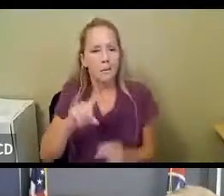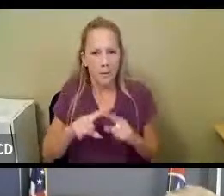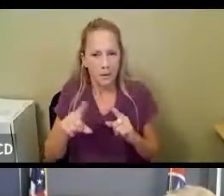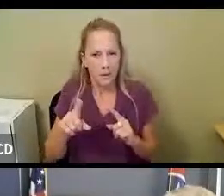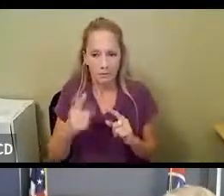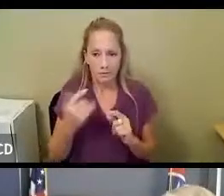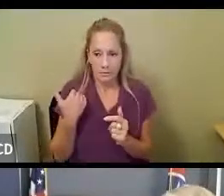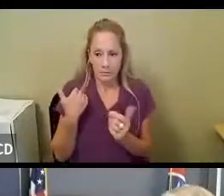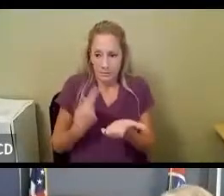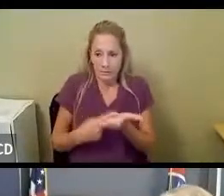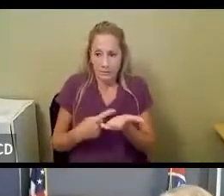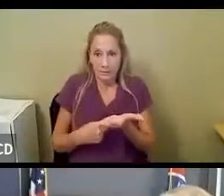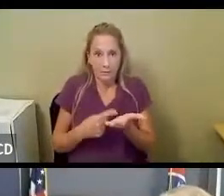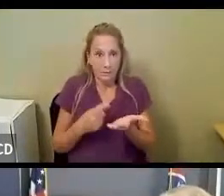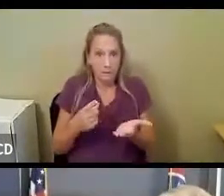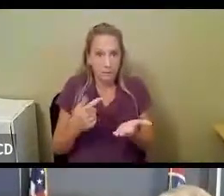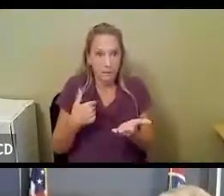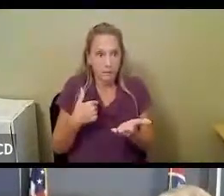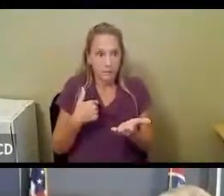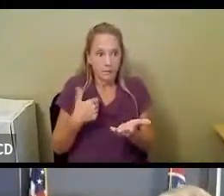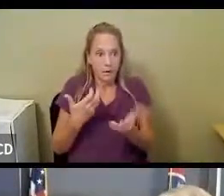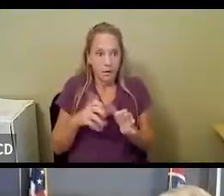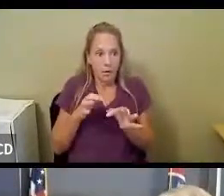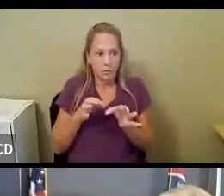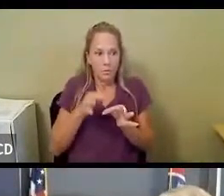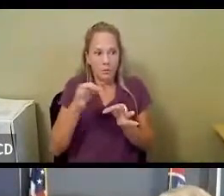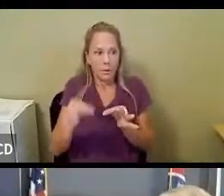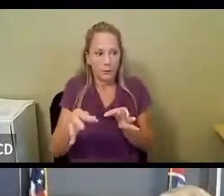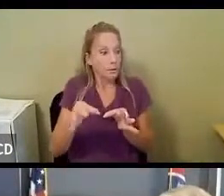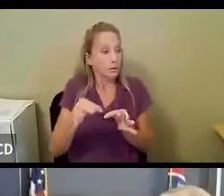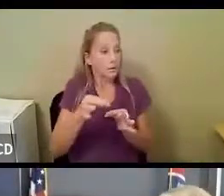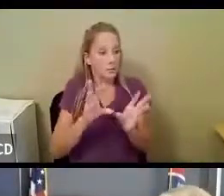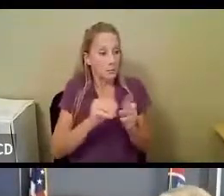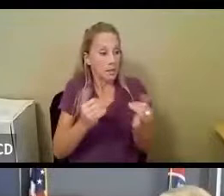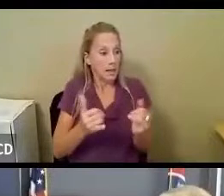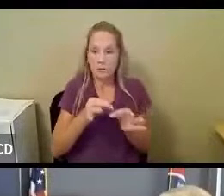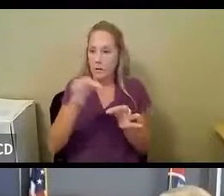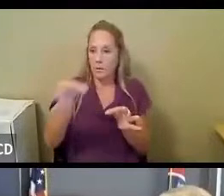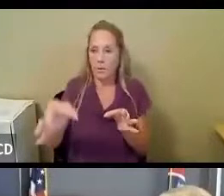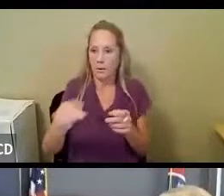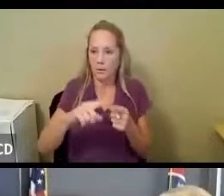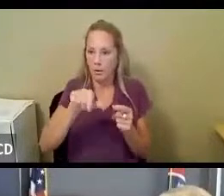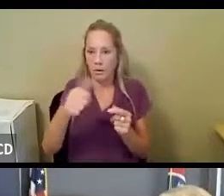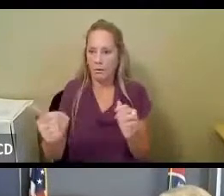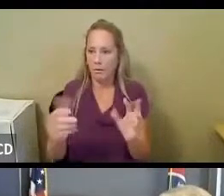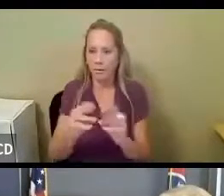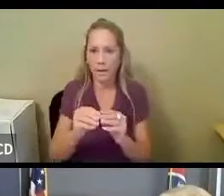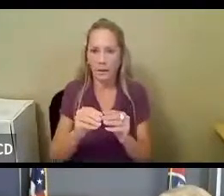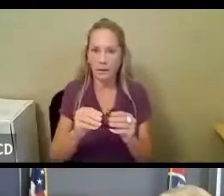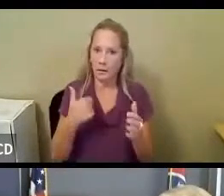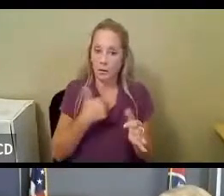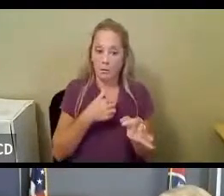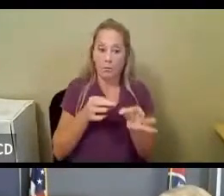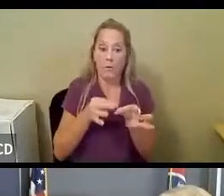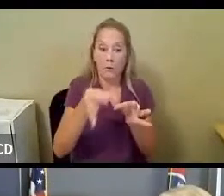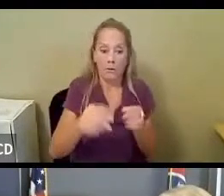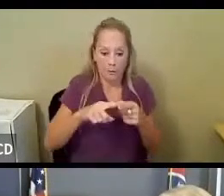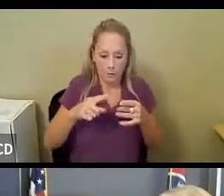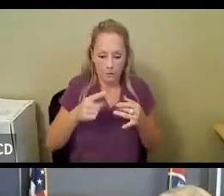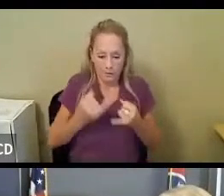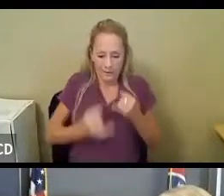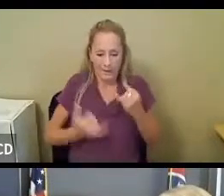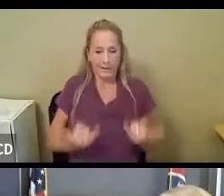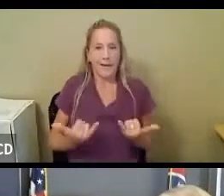you don't postpone something definitely from one meeting to the next. It would be at the end of this meeting, but it would be some method